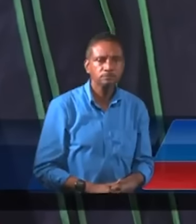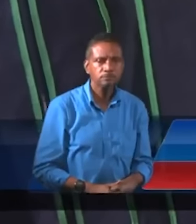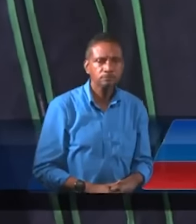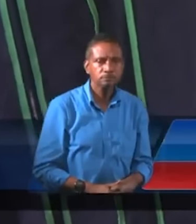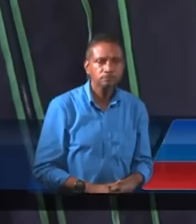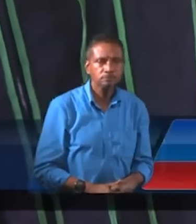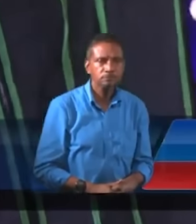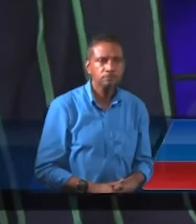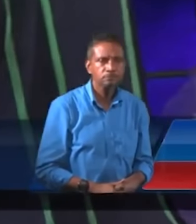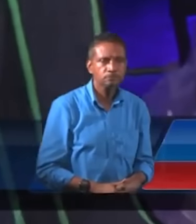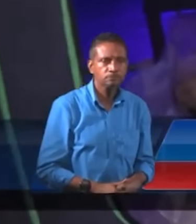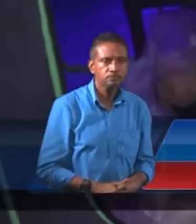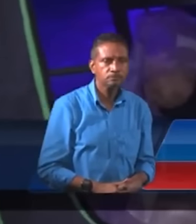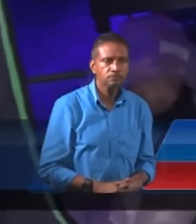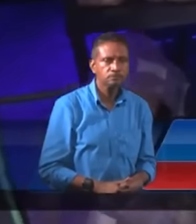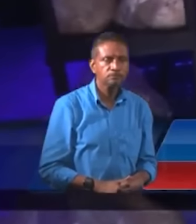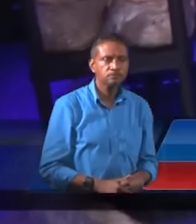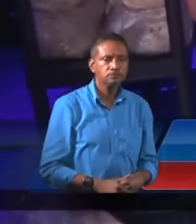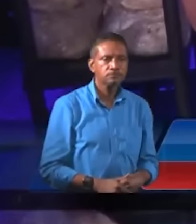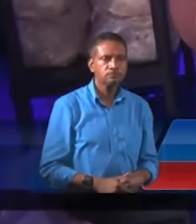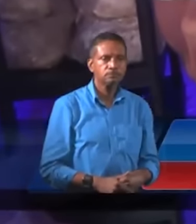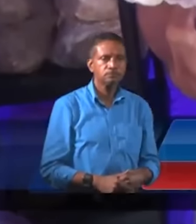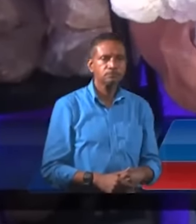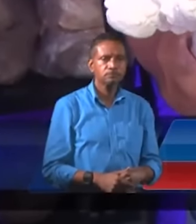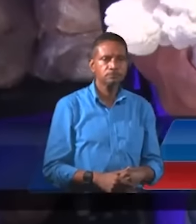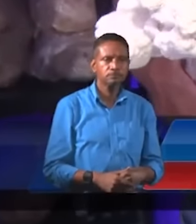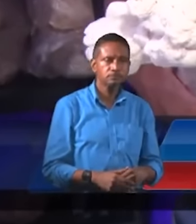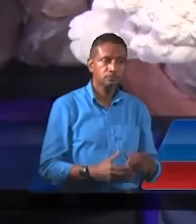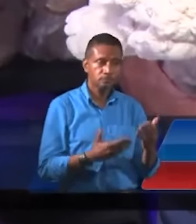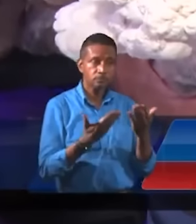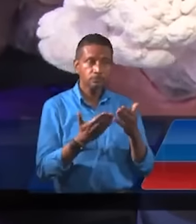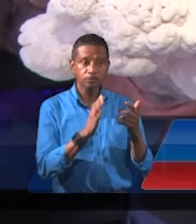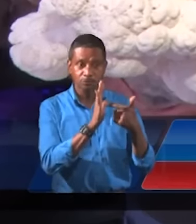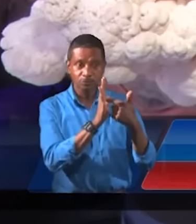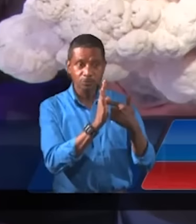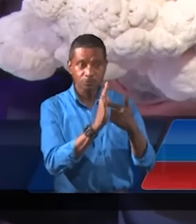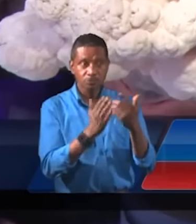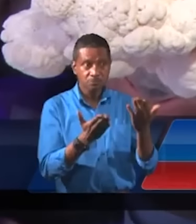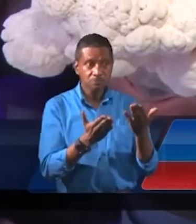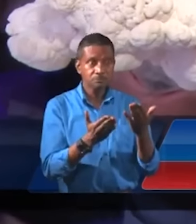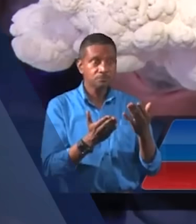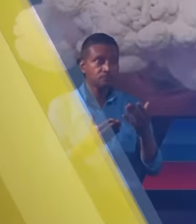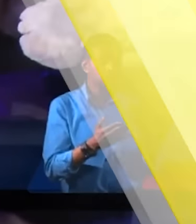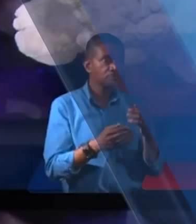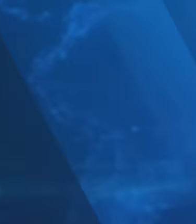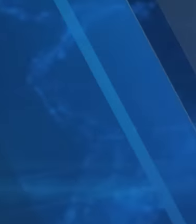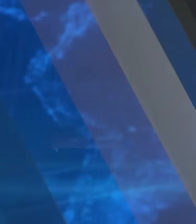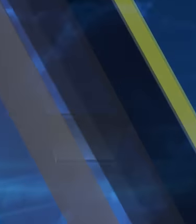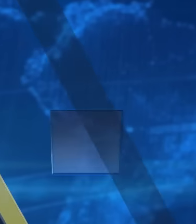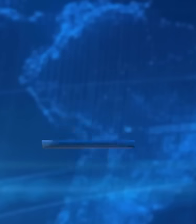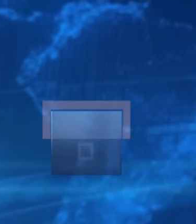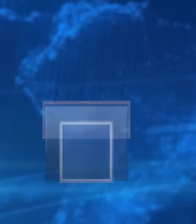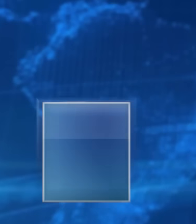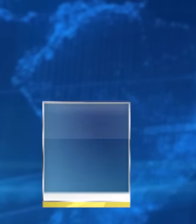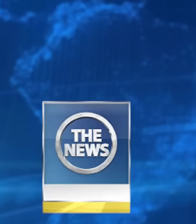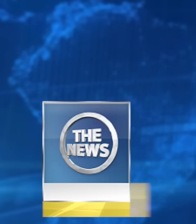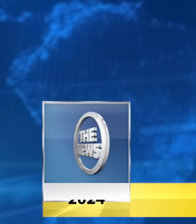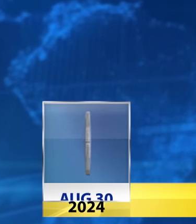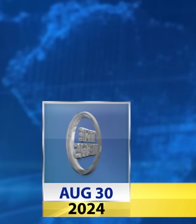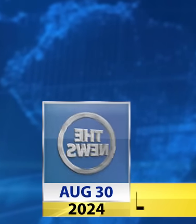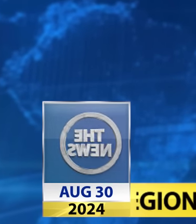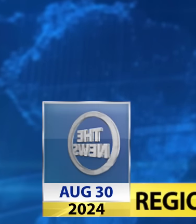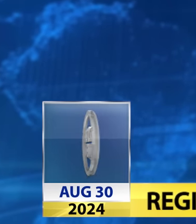with several recent trends and developments, and shows much promise within our local sector. Belize's Ministry